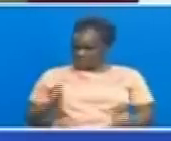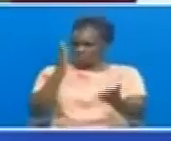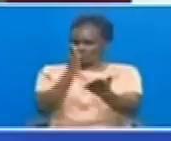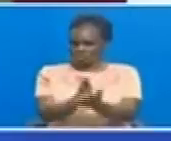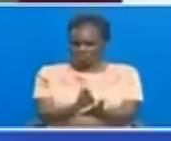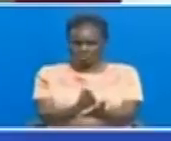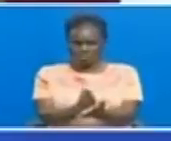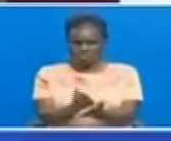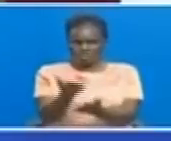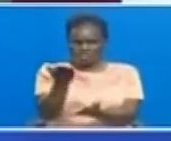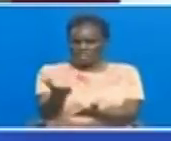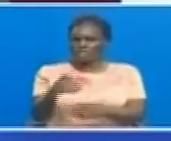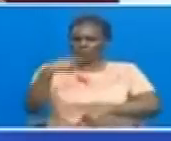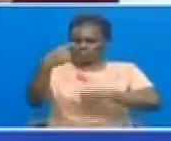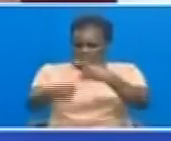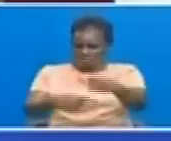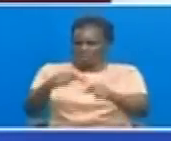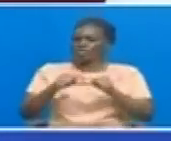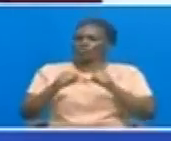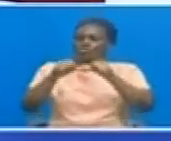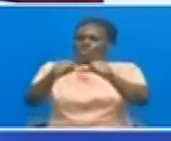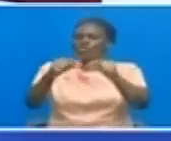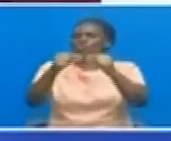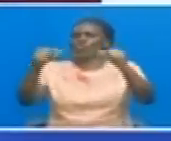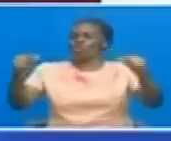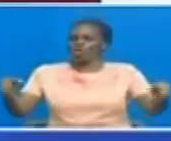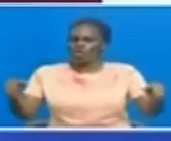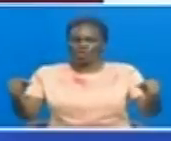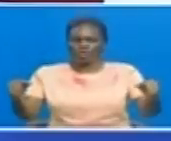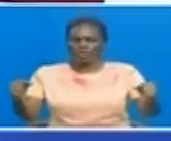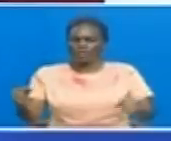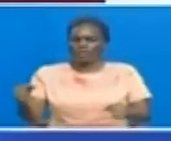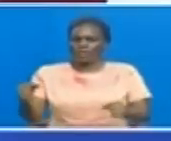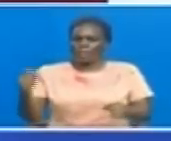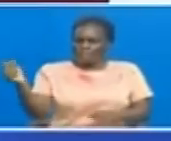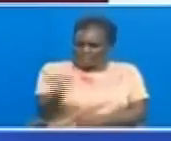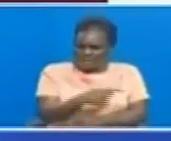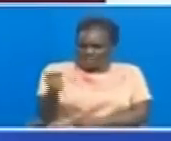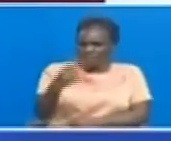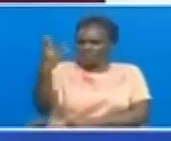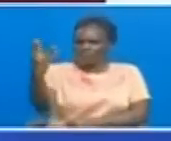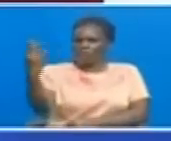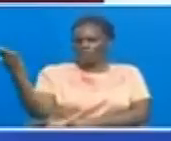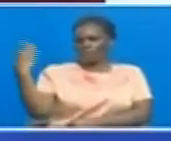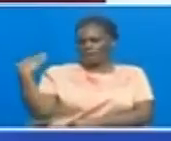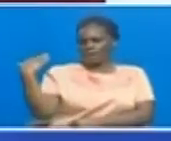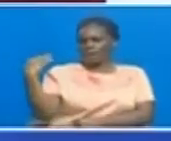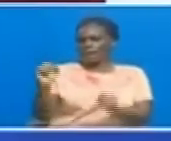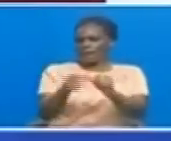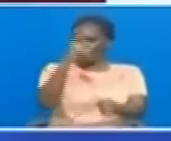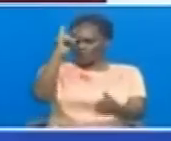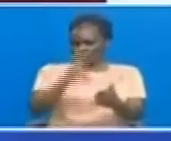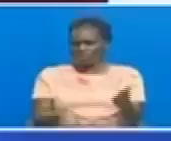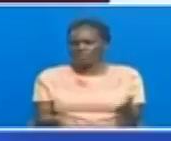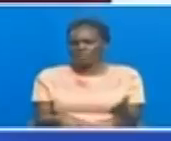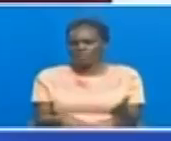This process has been ongoing, and this board that I chair came in 4 months ago. And we found what in French